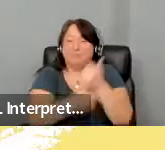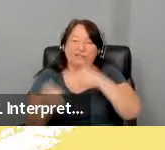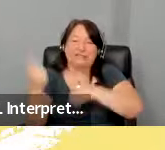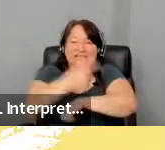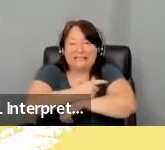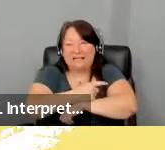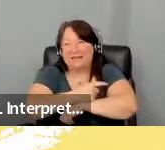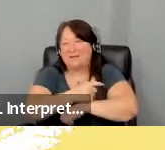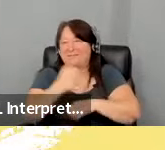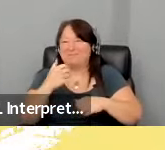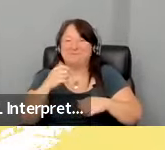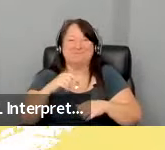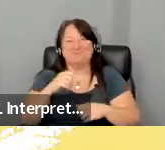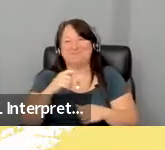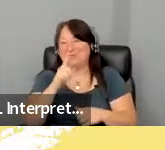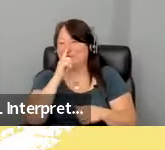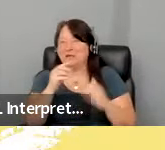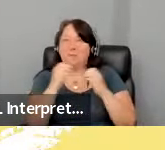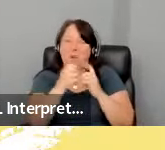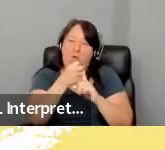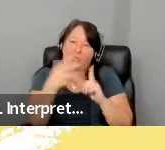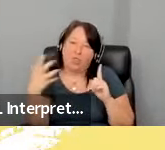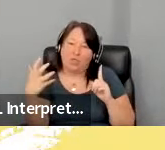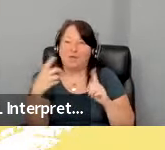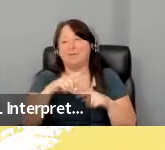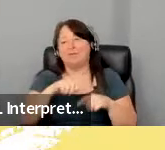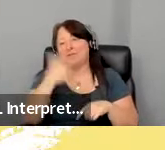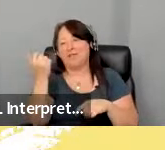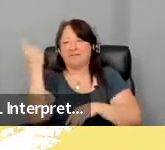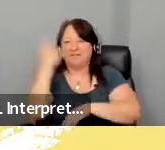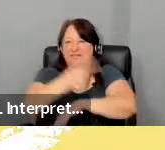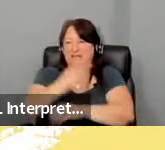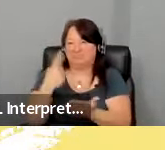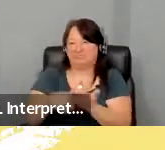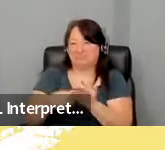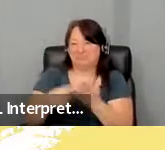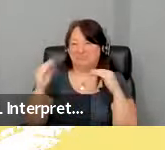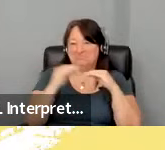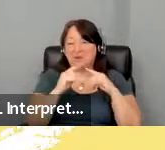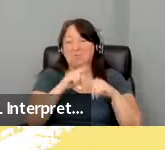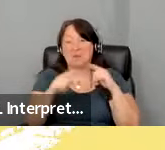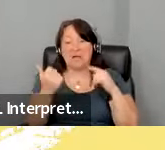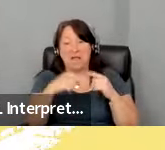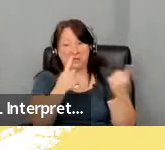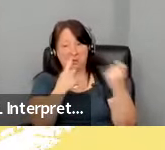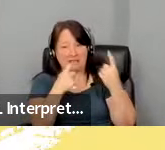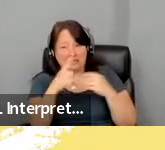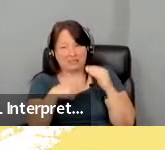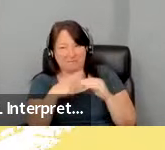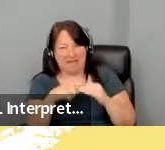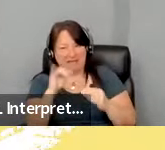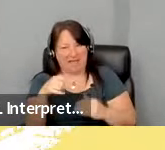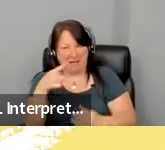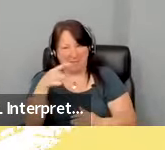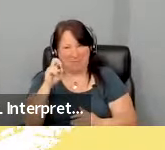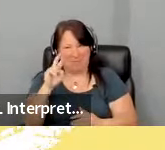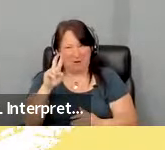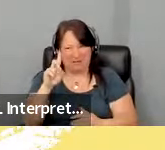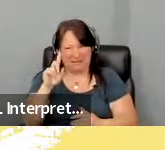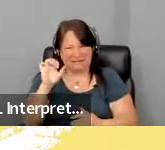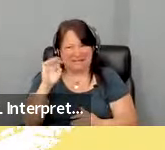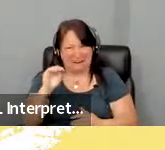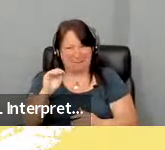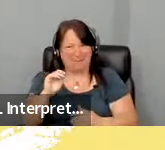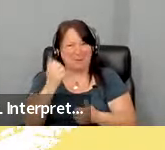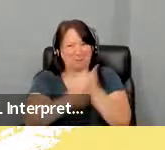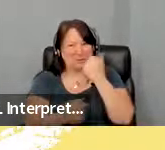potentially a topic for another conversation. But if you have any questions, you can always reach out to us. And we do have a dedicated per diem email